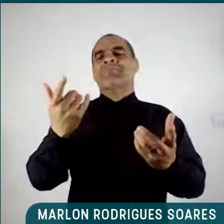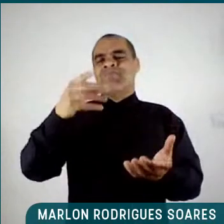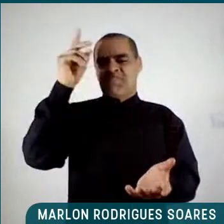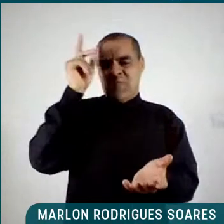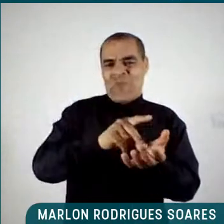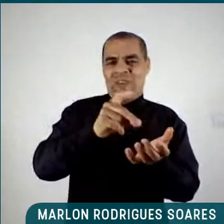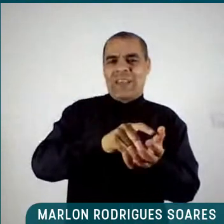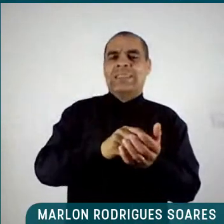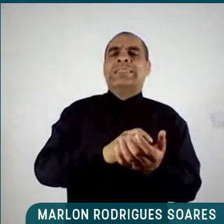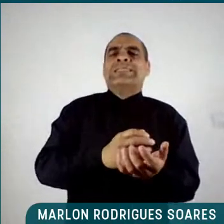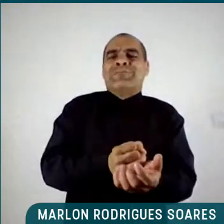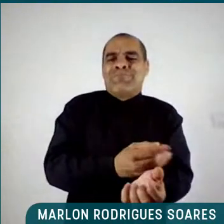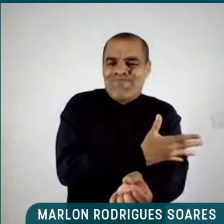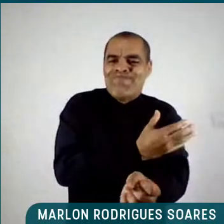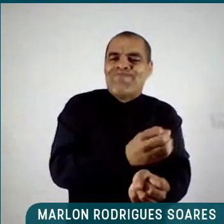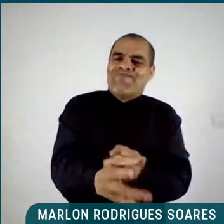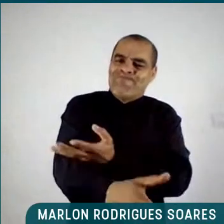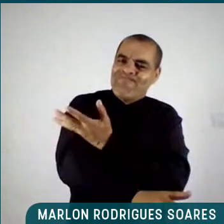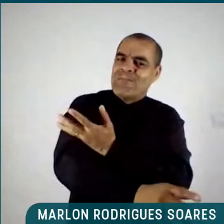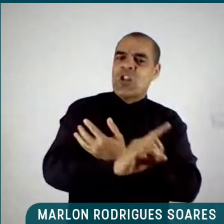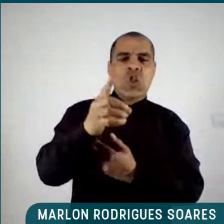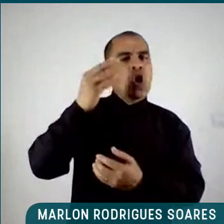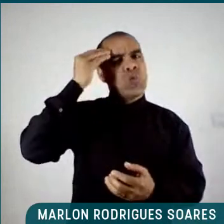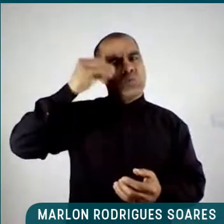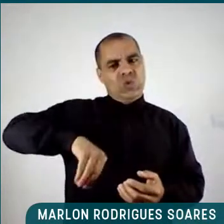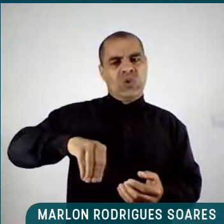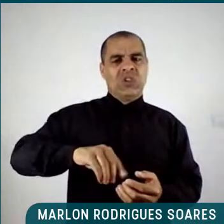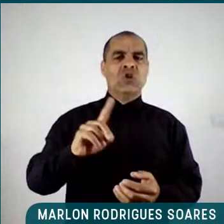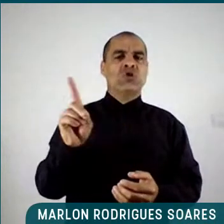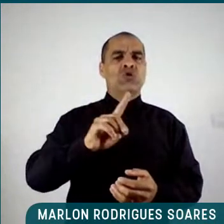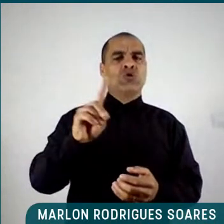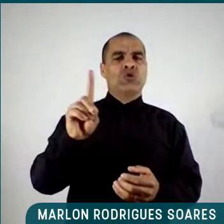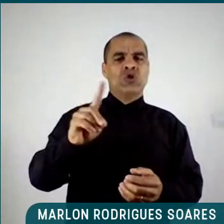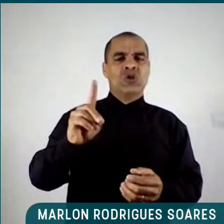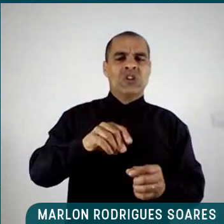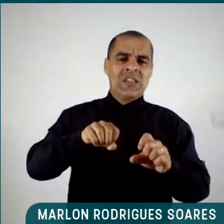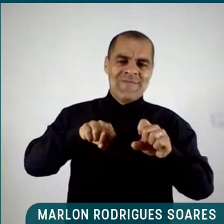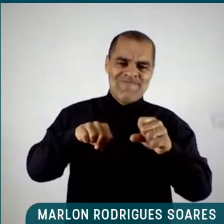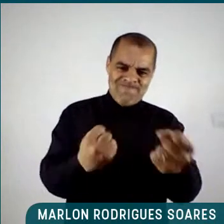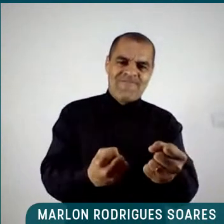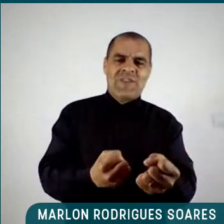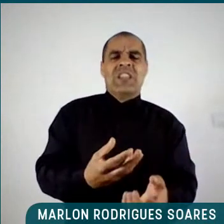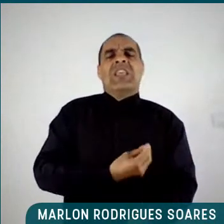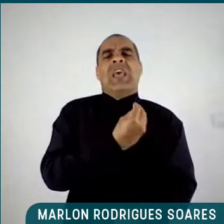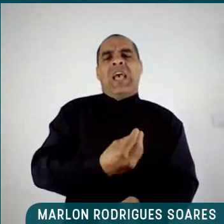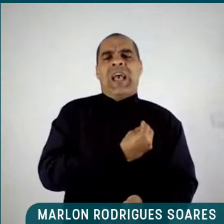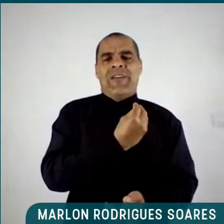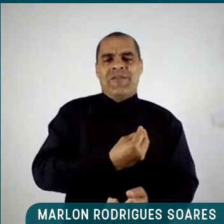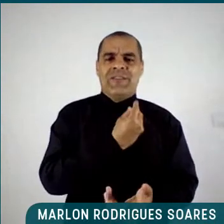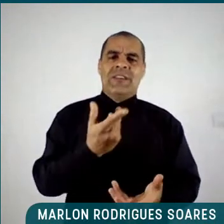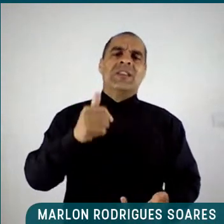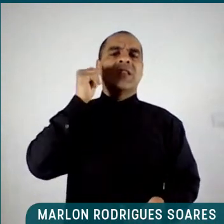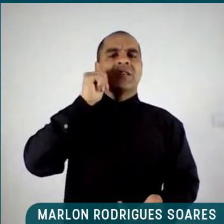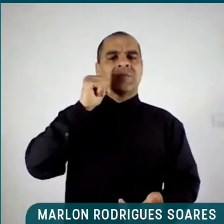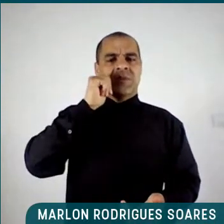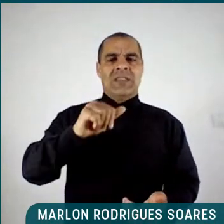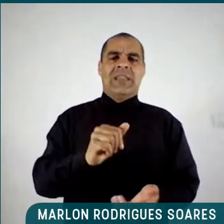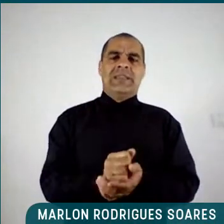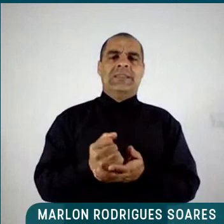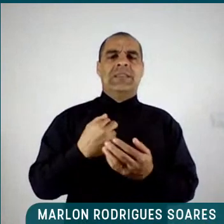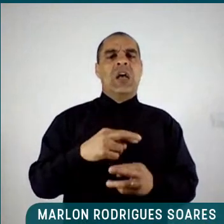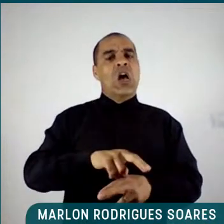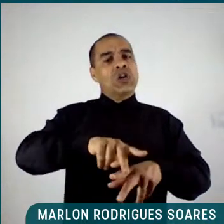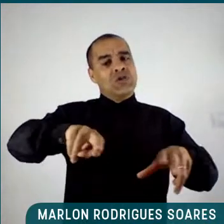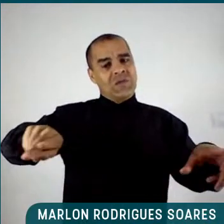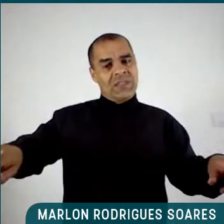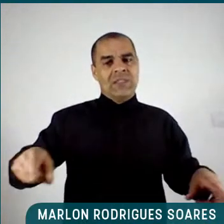Deborah, via irresistíveis your para resilience apresentadores and que falam bravery, sistematicamente a which is verdade. so poignant, you A do not coragem give de up vocês